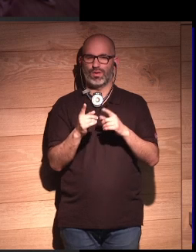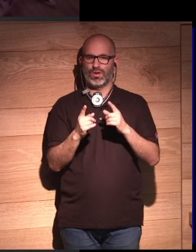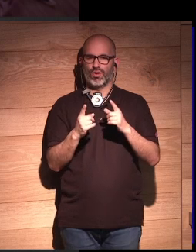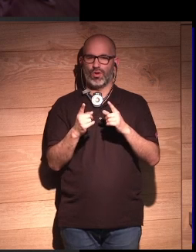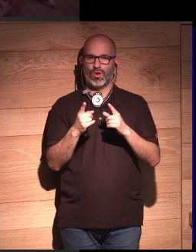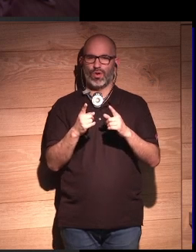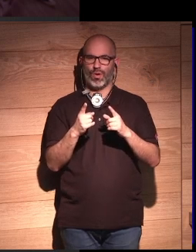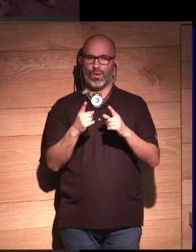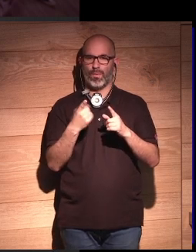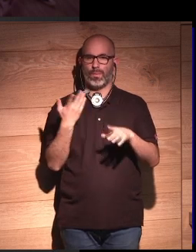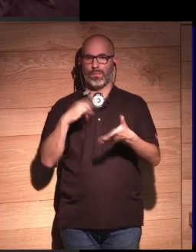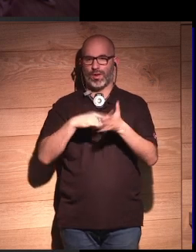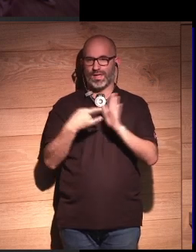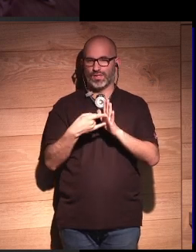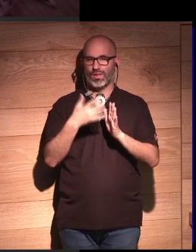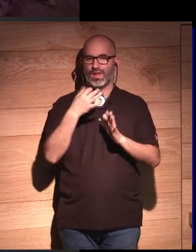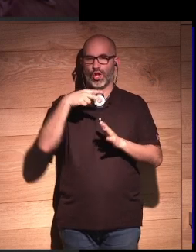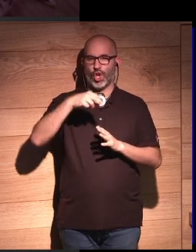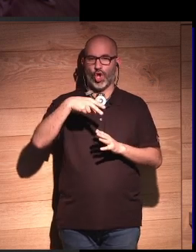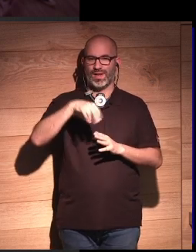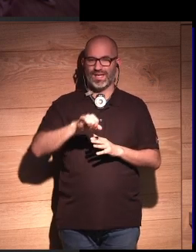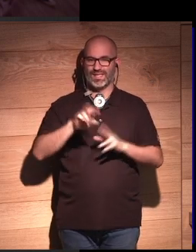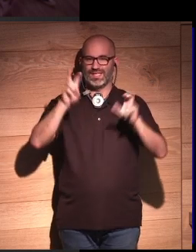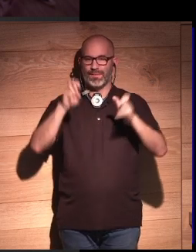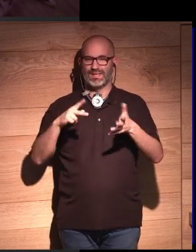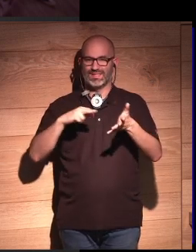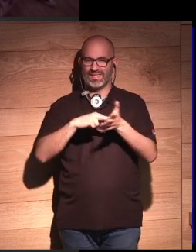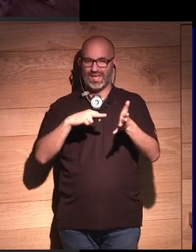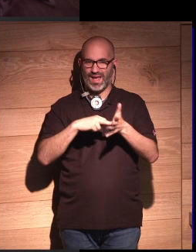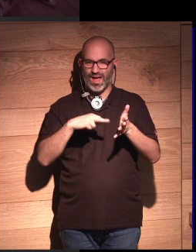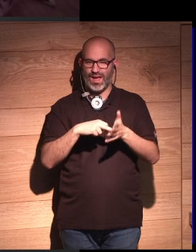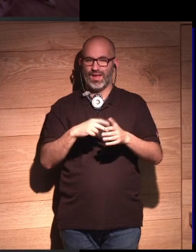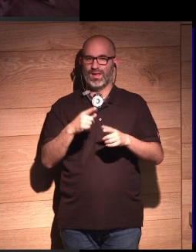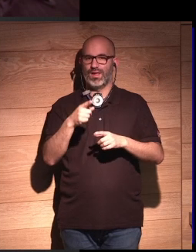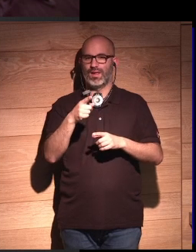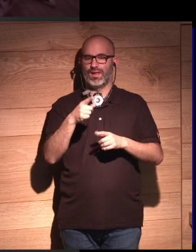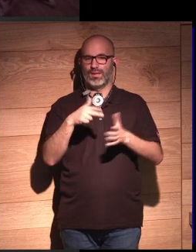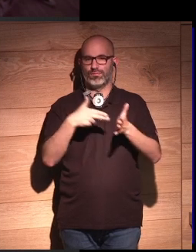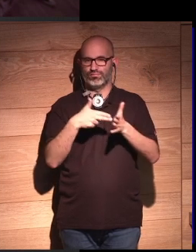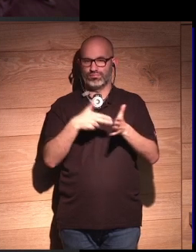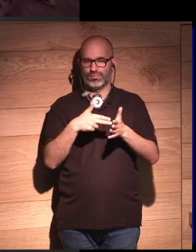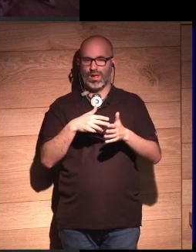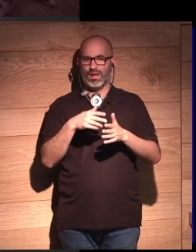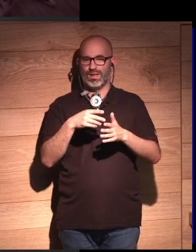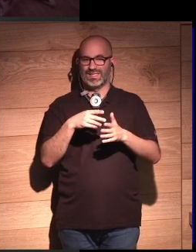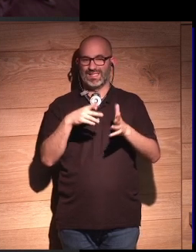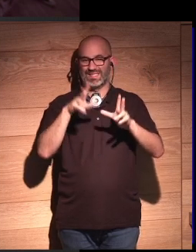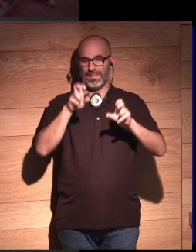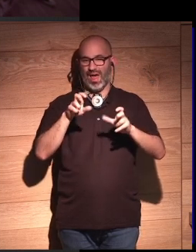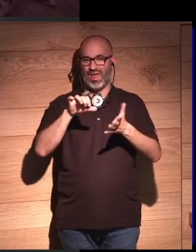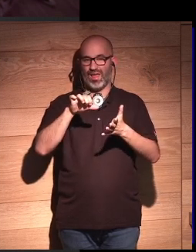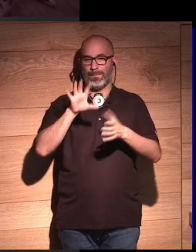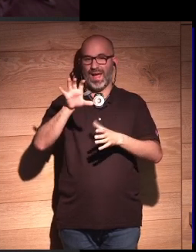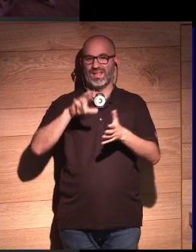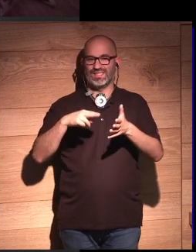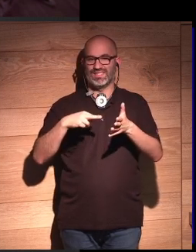15 works, most of which were VR. We made that decision because we felt we understood the importance of this medium. So she